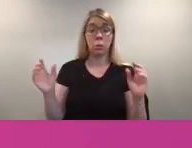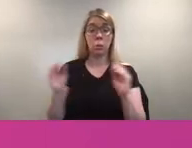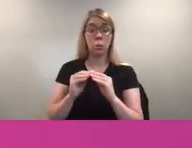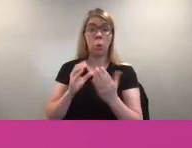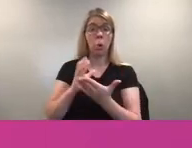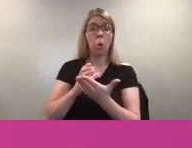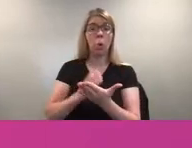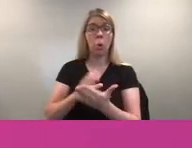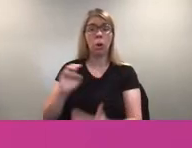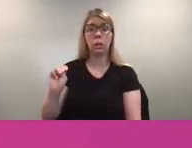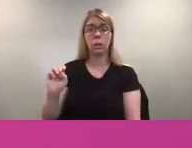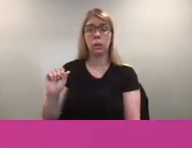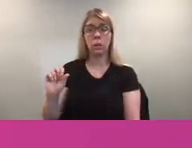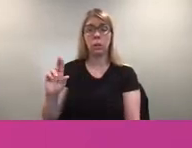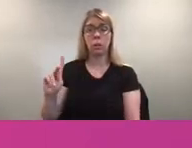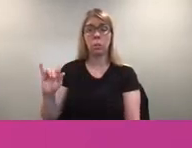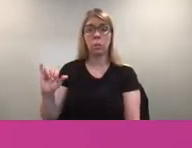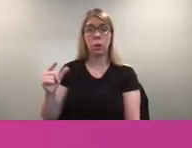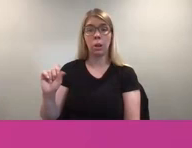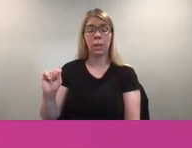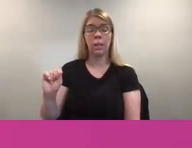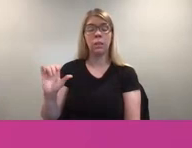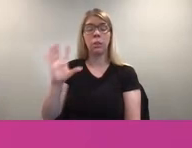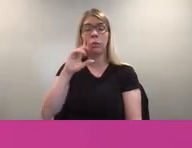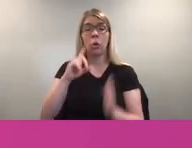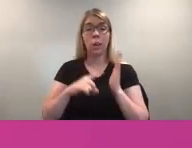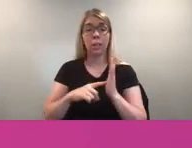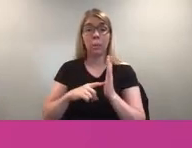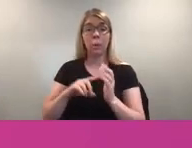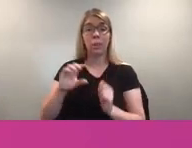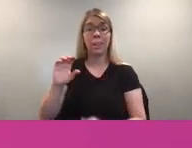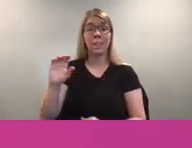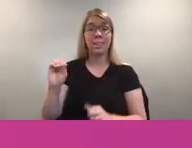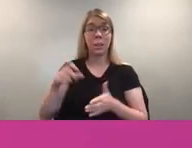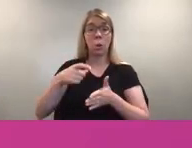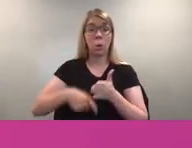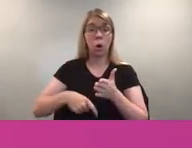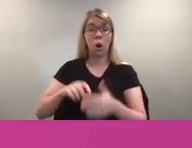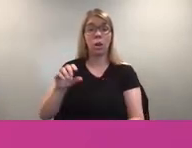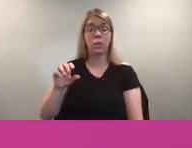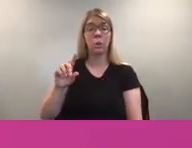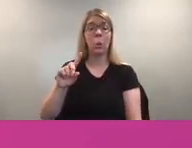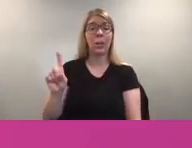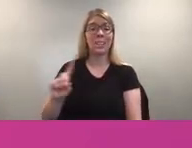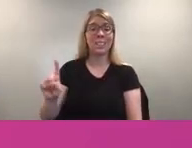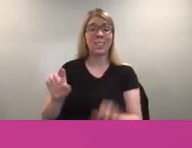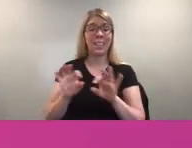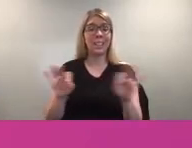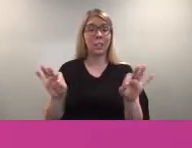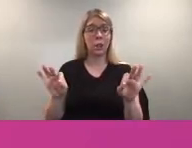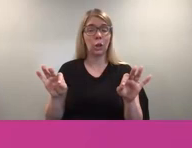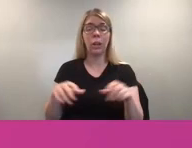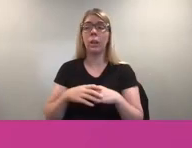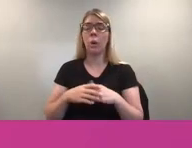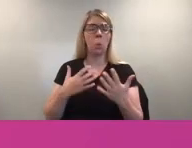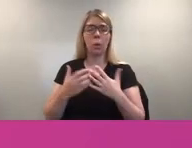zero cost courses or zero textbook cost courses or Z degrees or whatever they're called, it would be